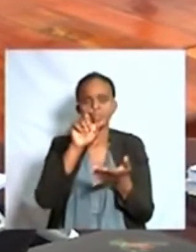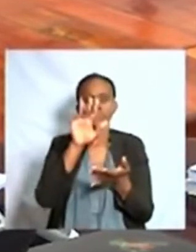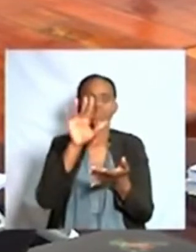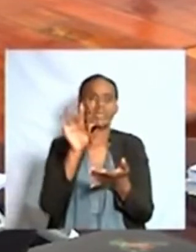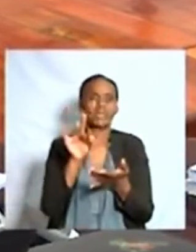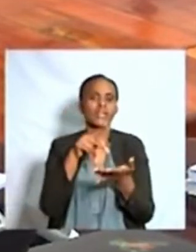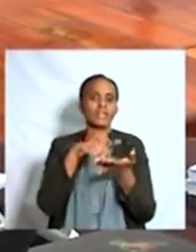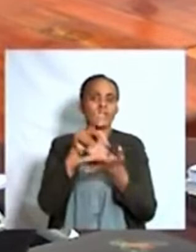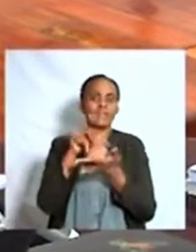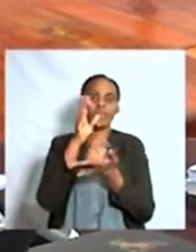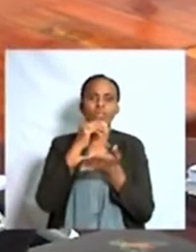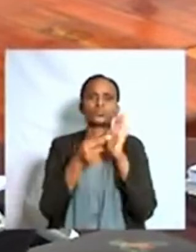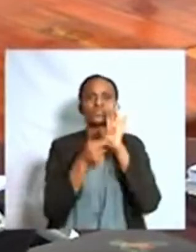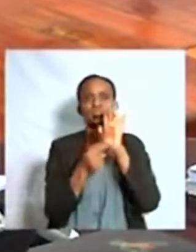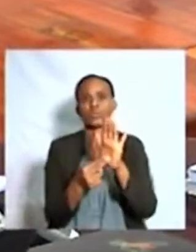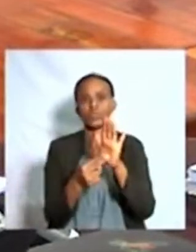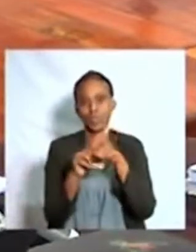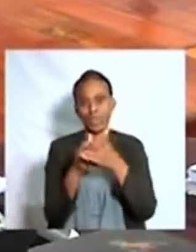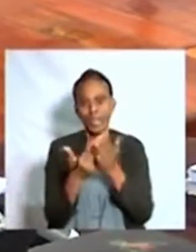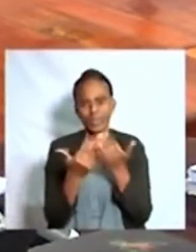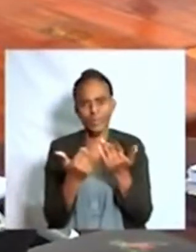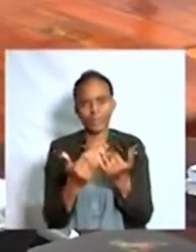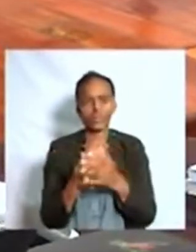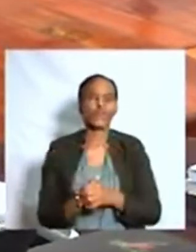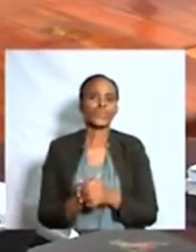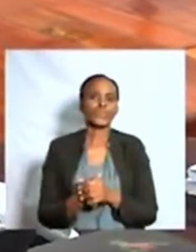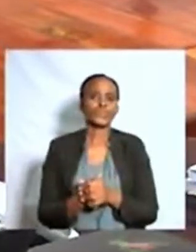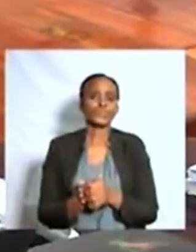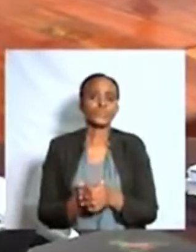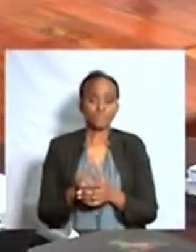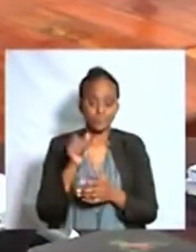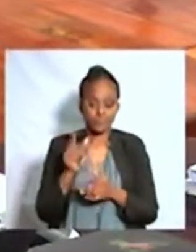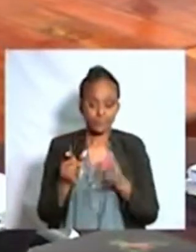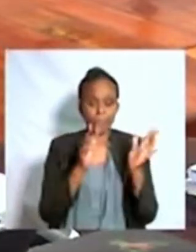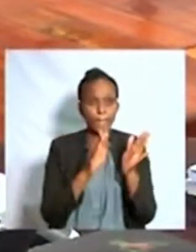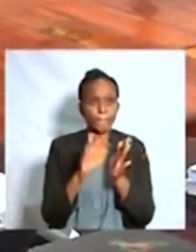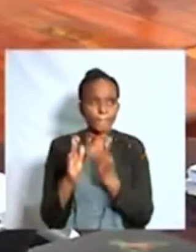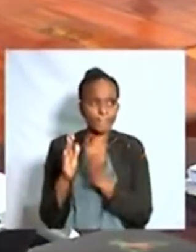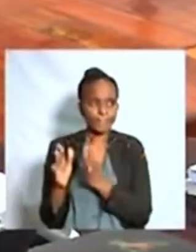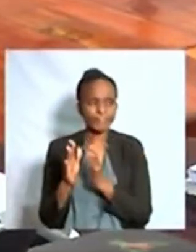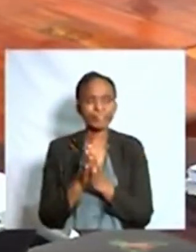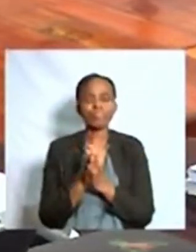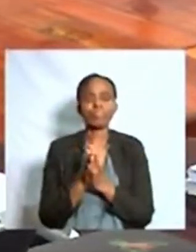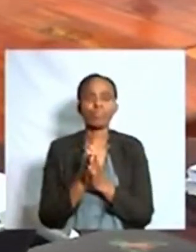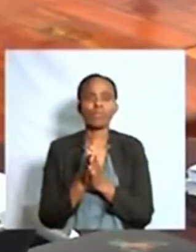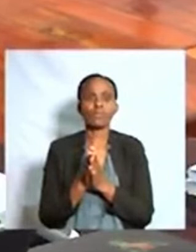The table below shows the status. As a remedial measure,